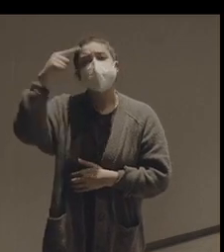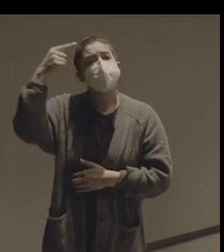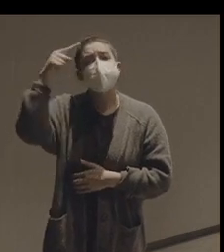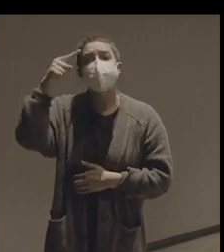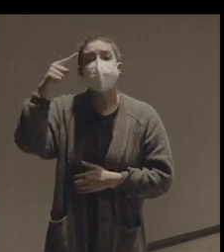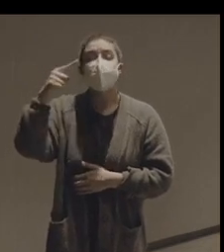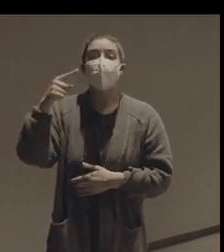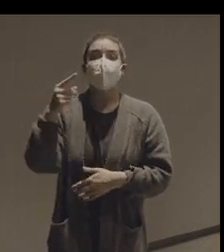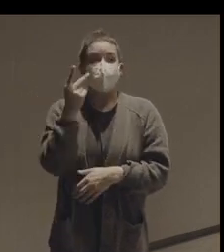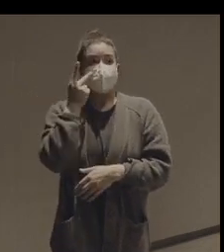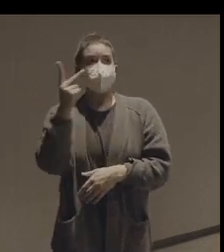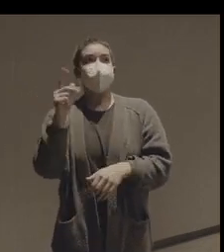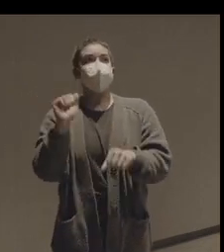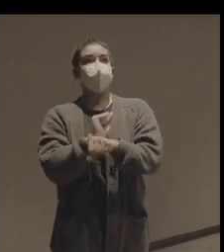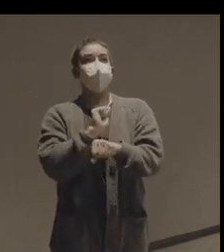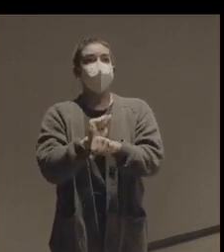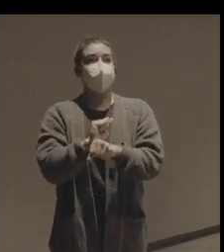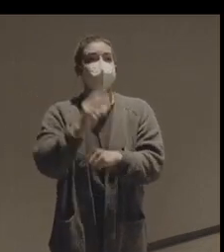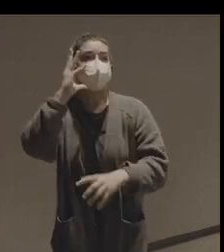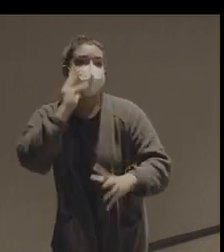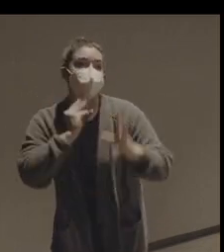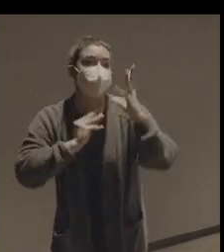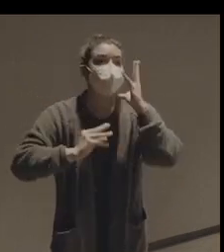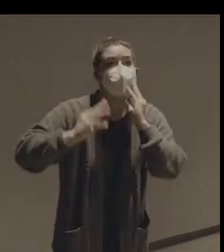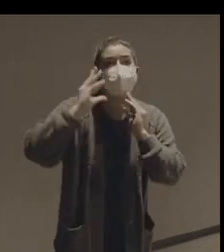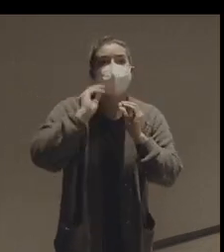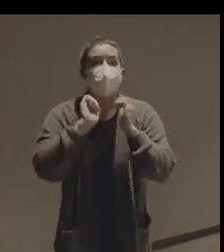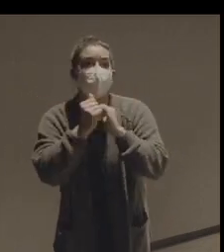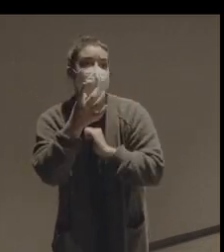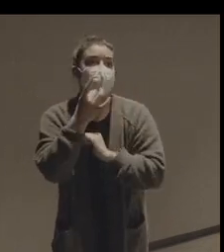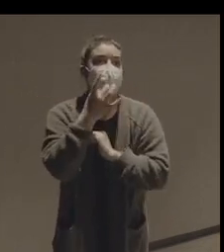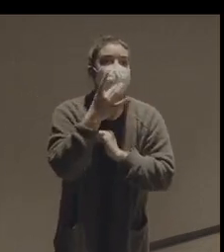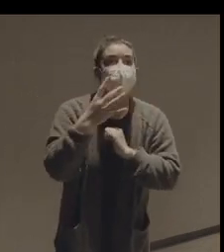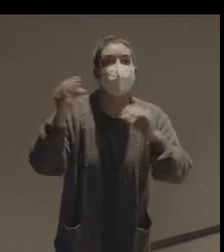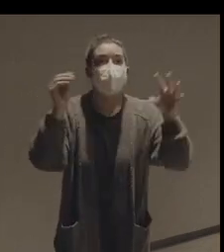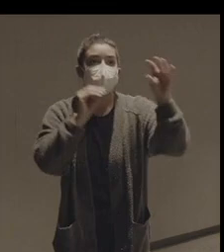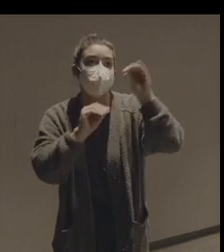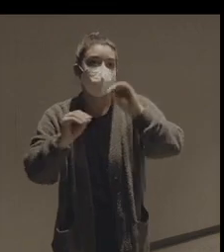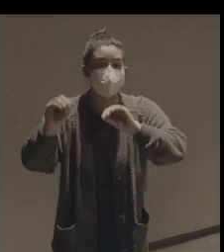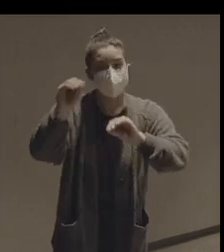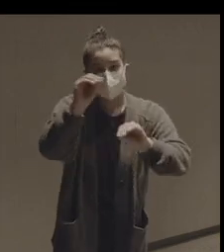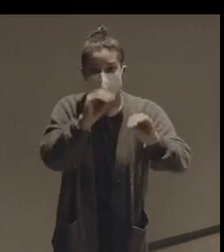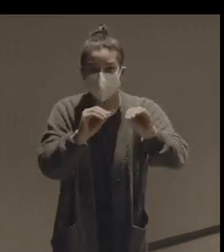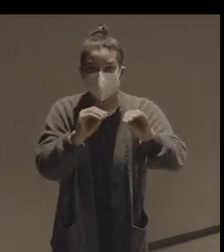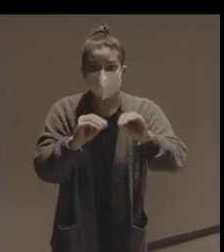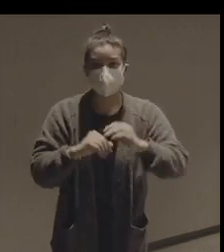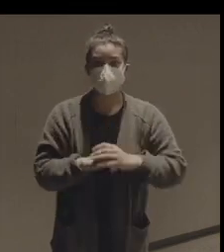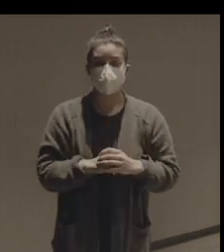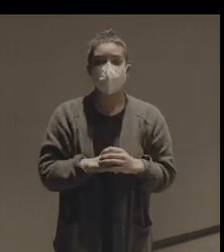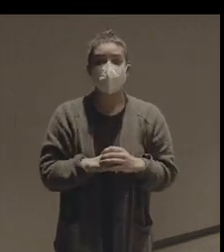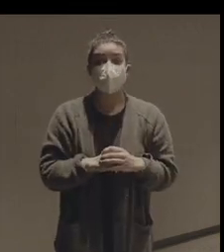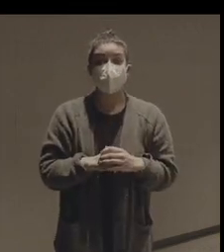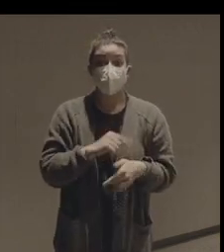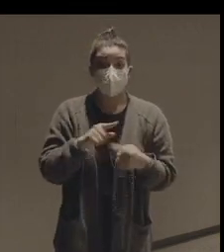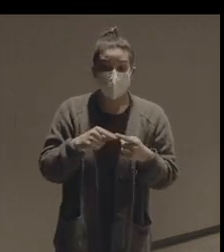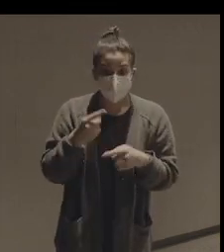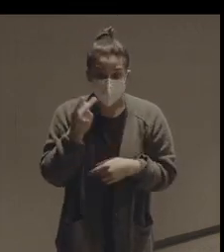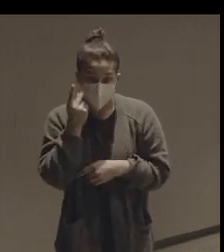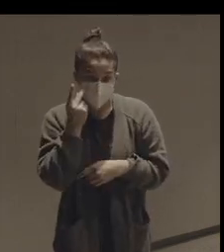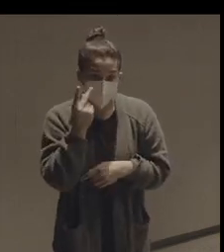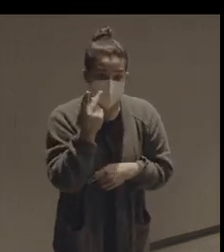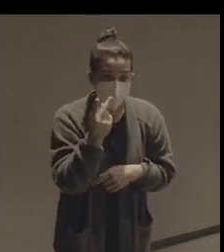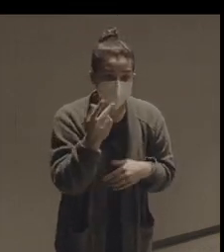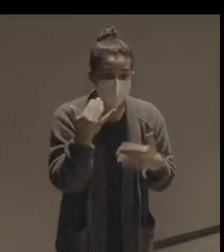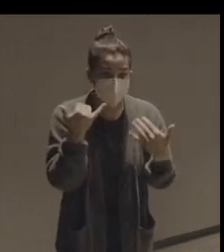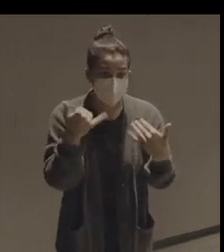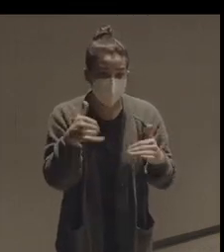experience, not just an observation. Once you stop trying to find an edge, we always want to know where we are to feel